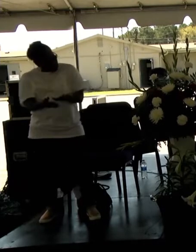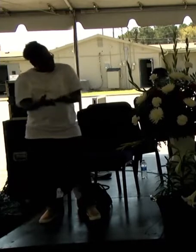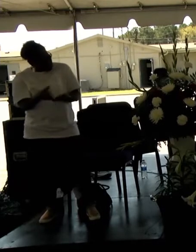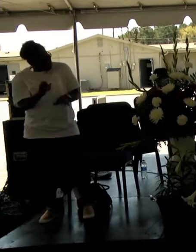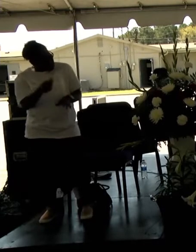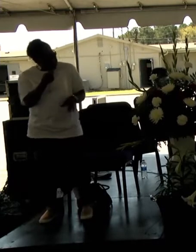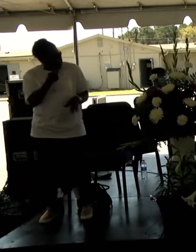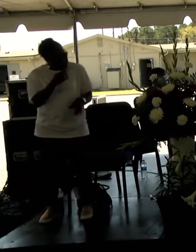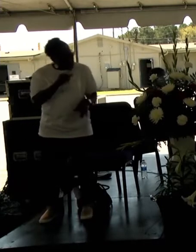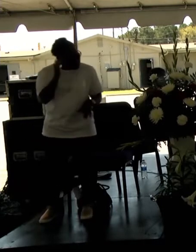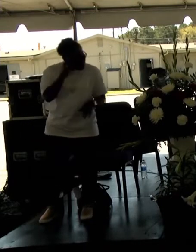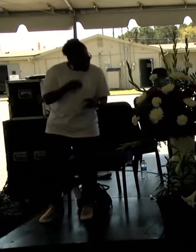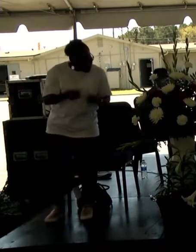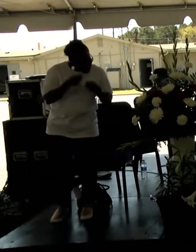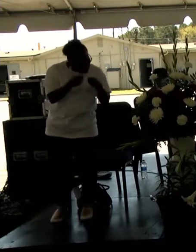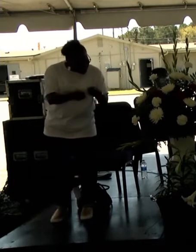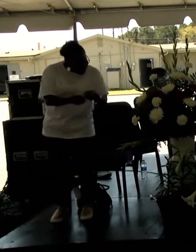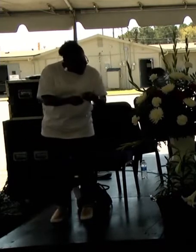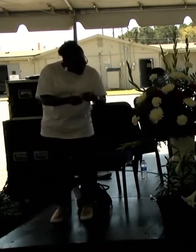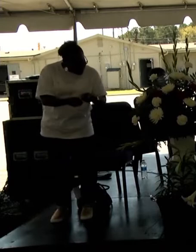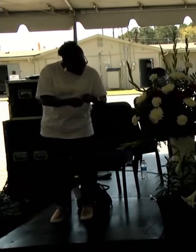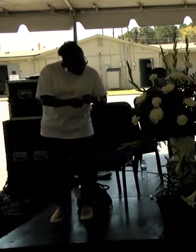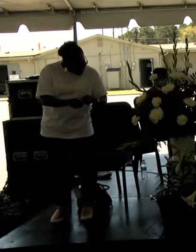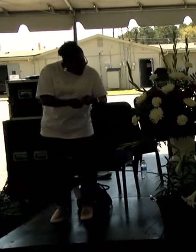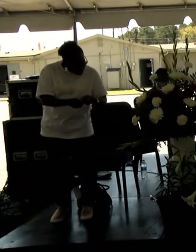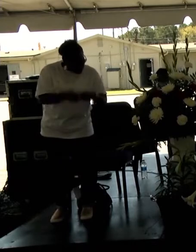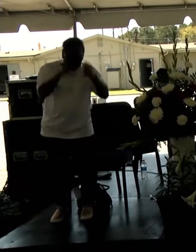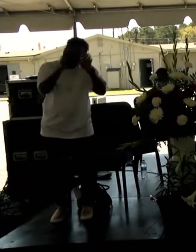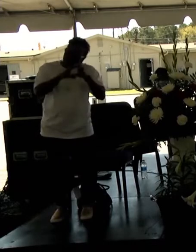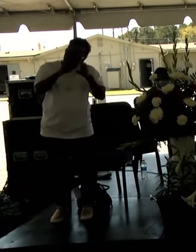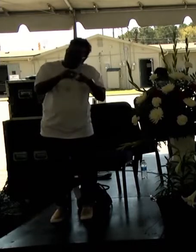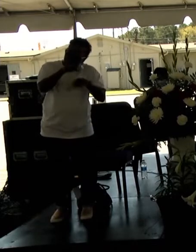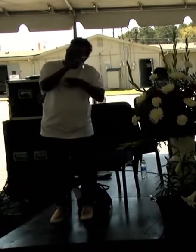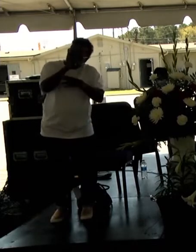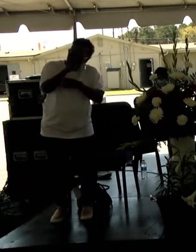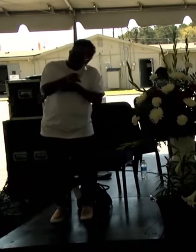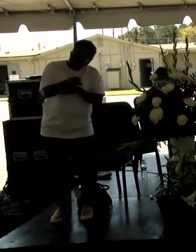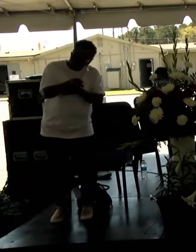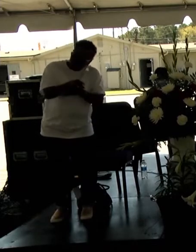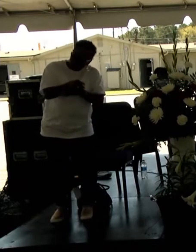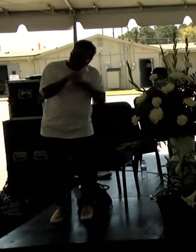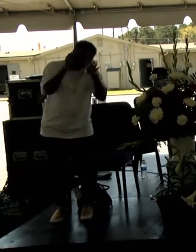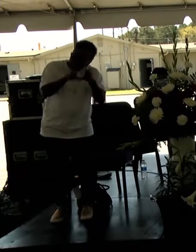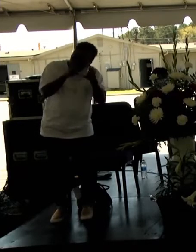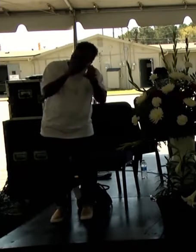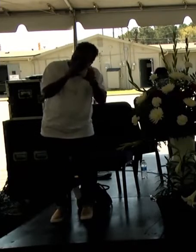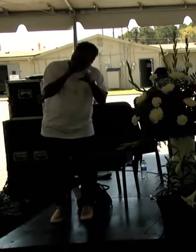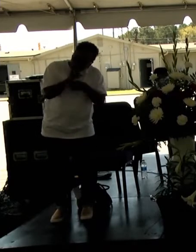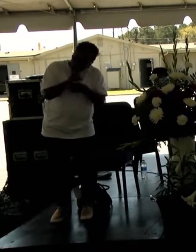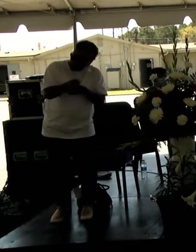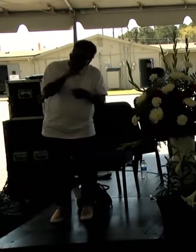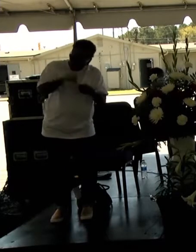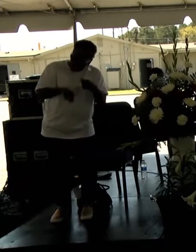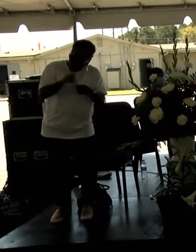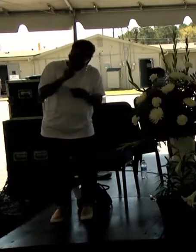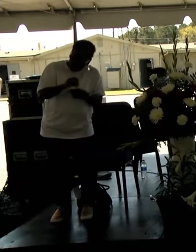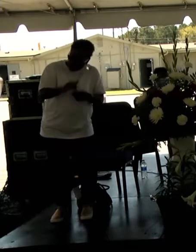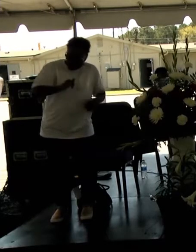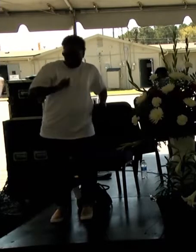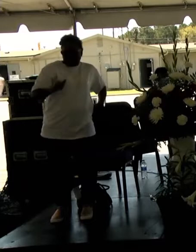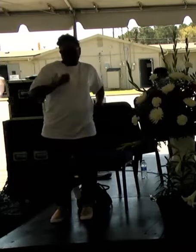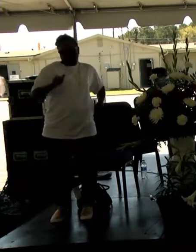says is that I'm going to give you inconceivable inabilities, because what you are able to do, you can't do what I